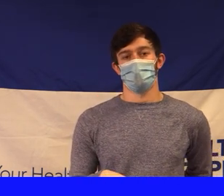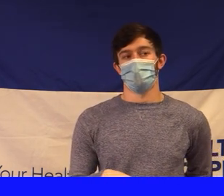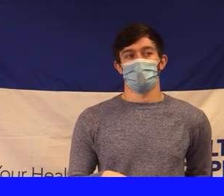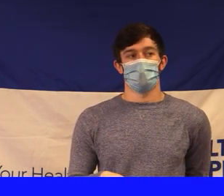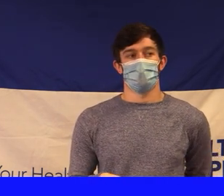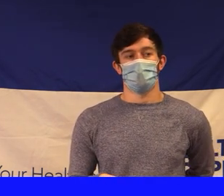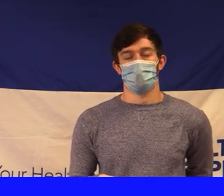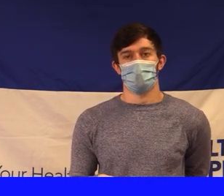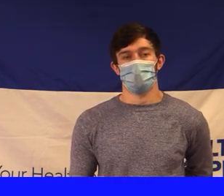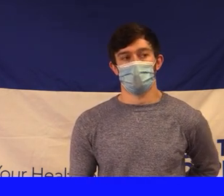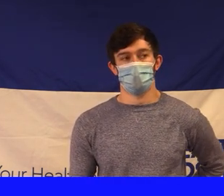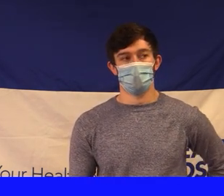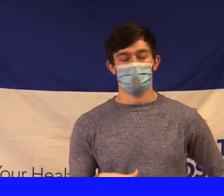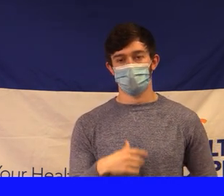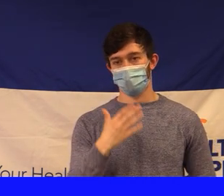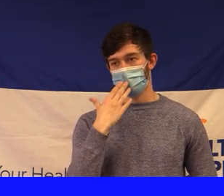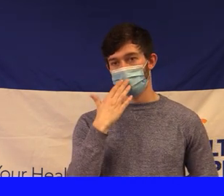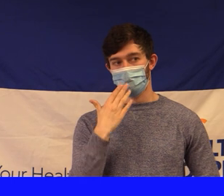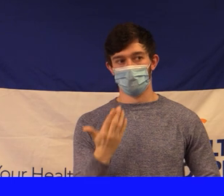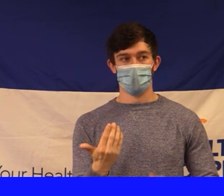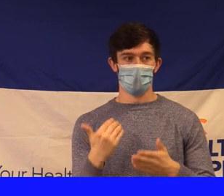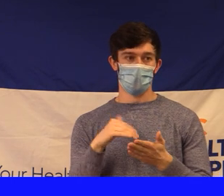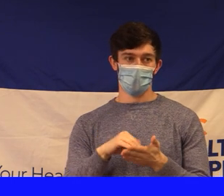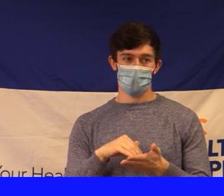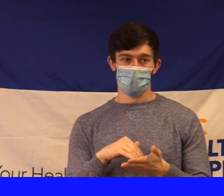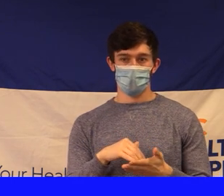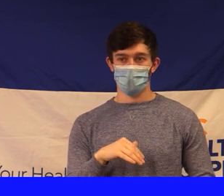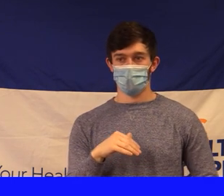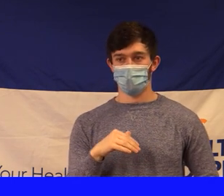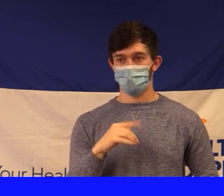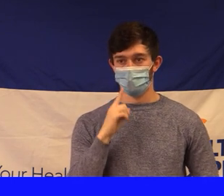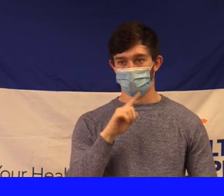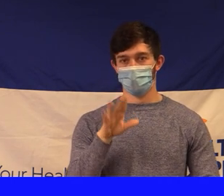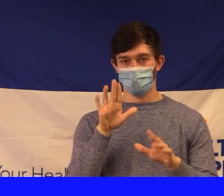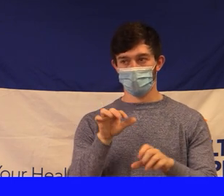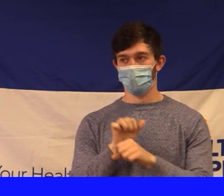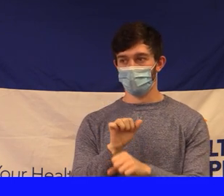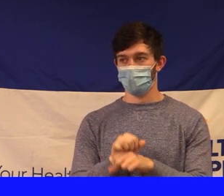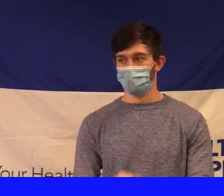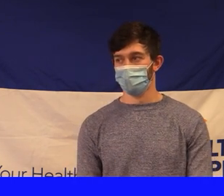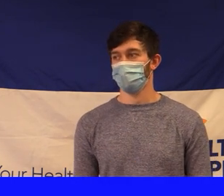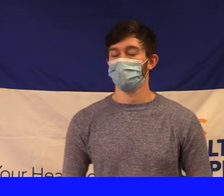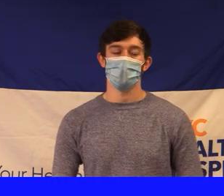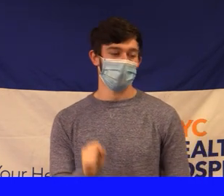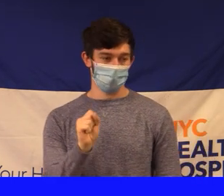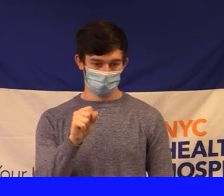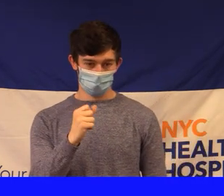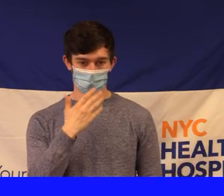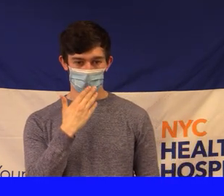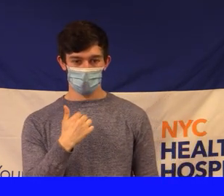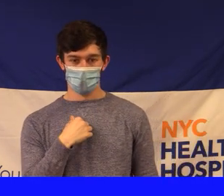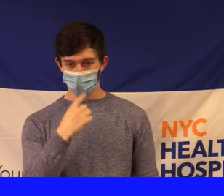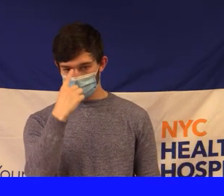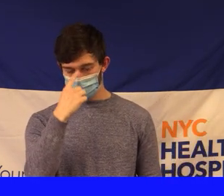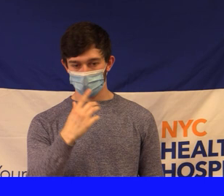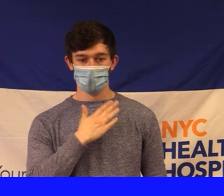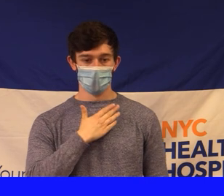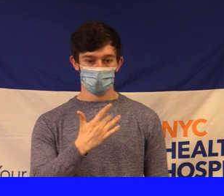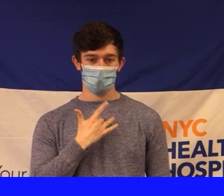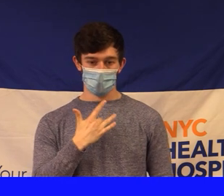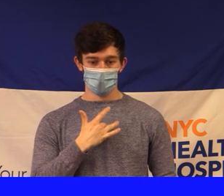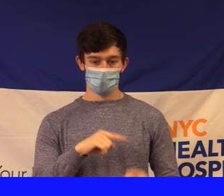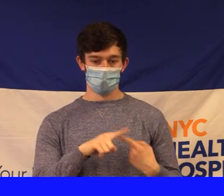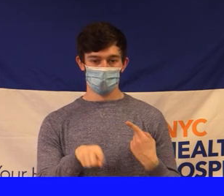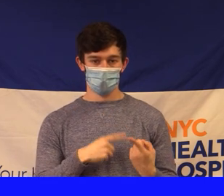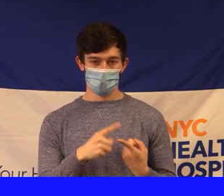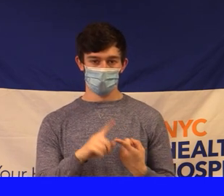comments. Thank you, Matt, again, for great work. No, thank you. And again, I think my feeling about